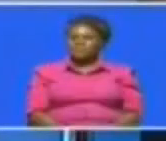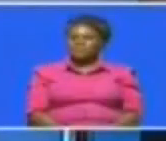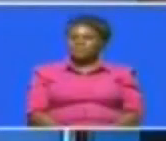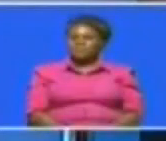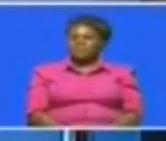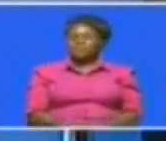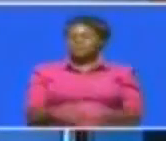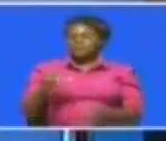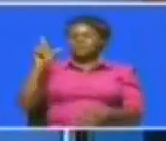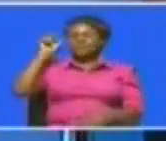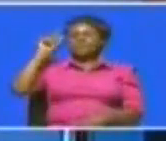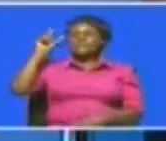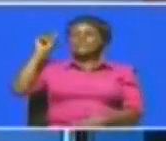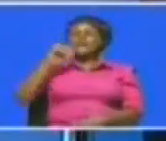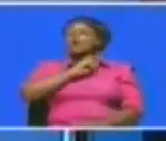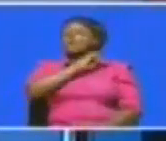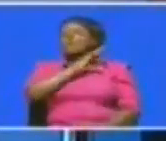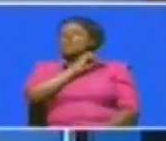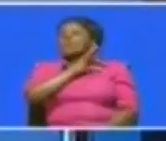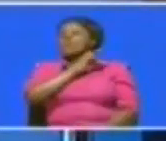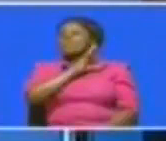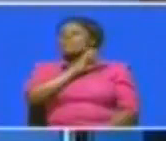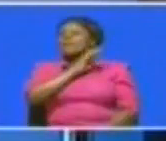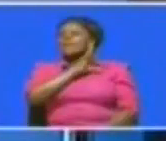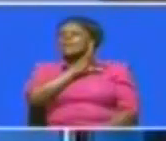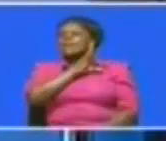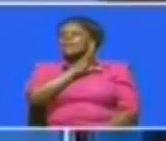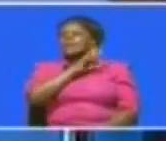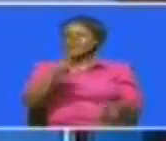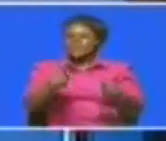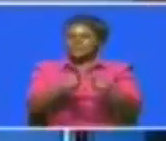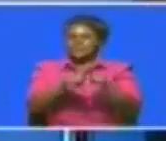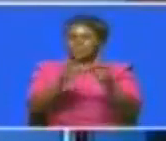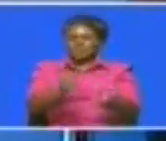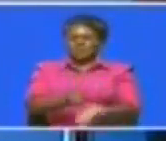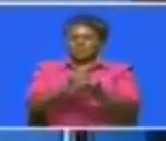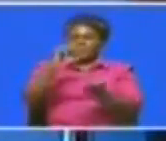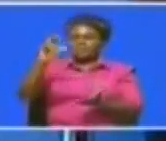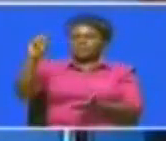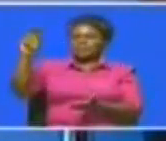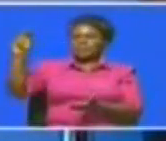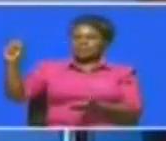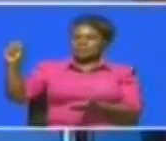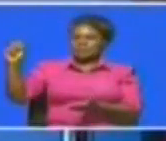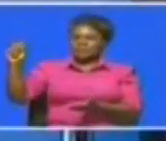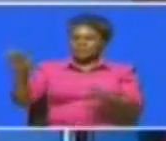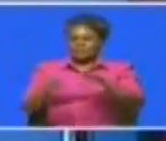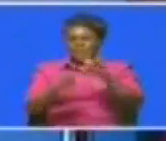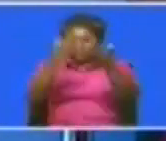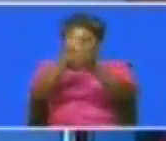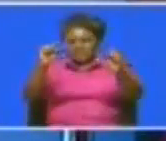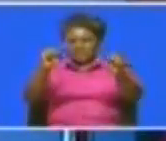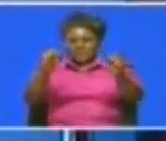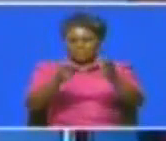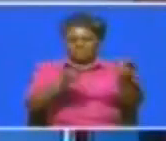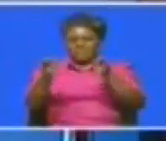they went to Twitter to protest this. And this even necessitated the CNN executive vice president and managing